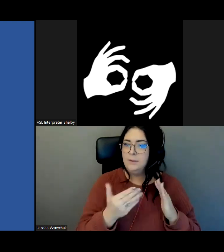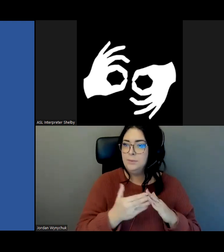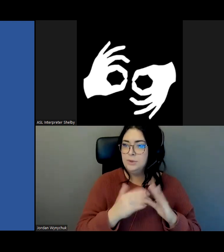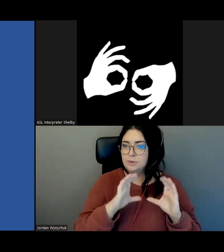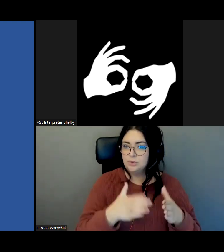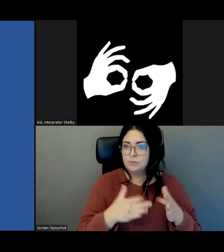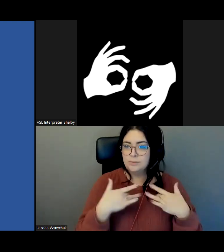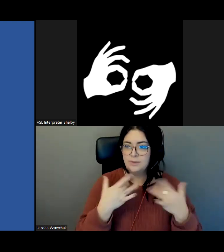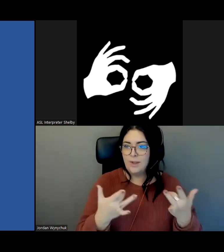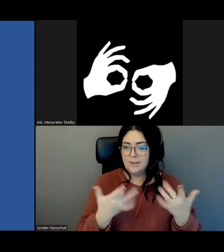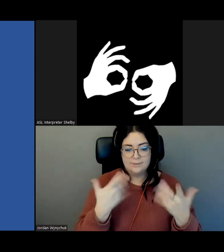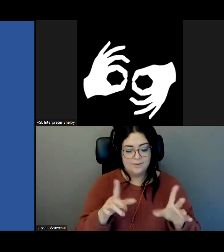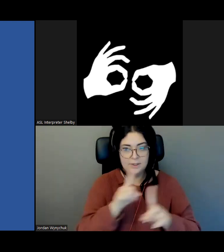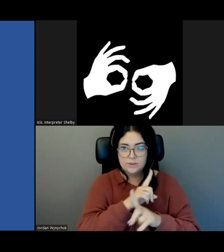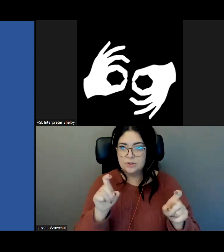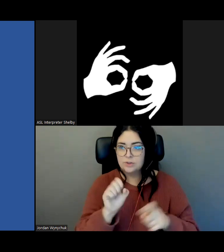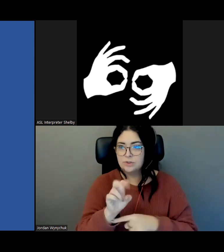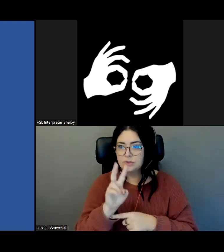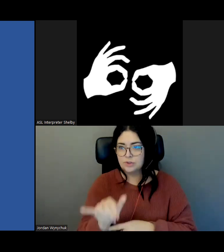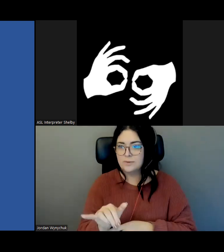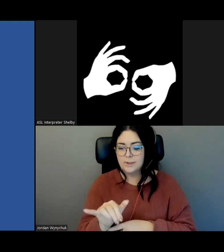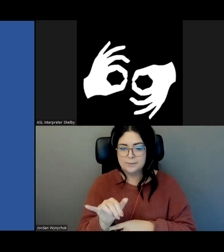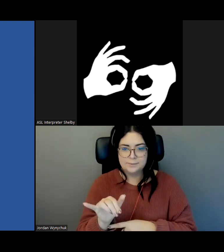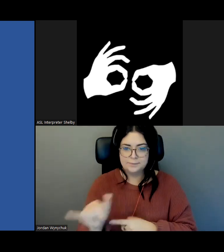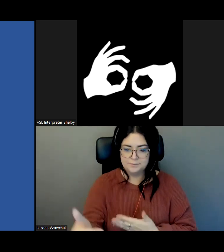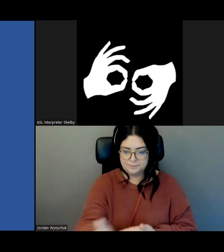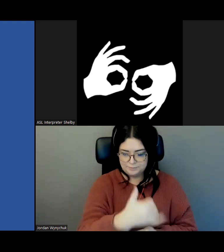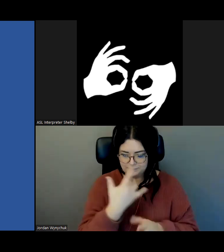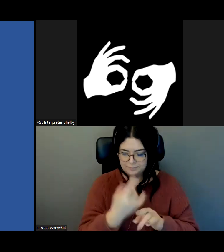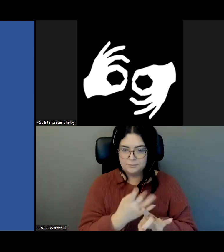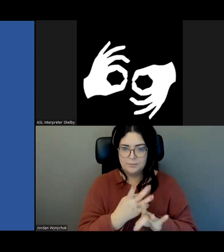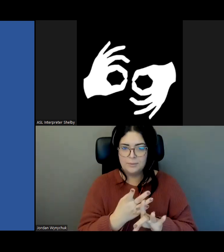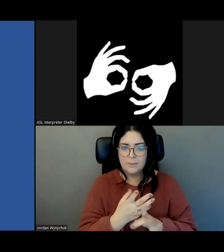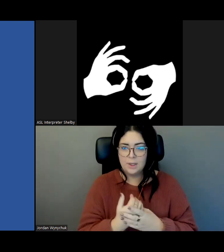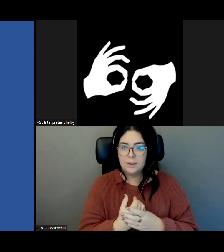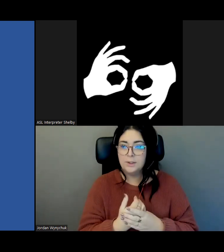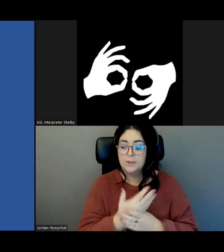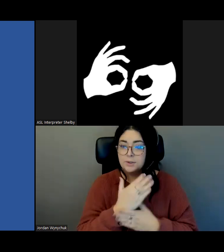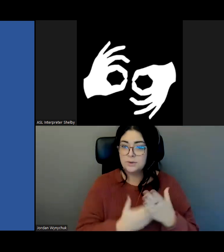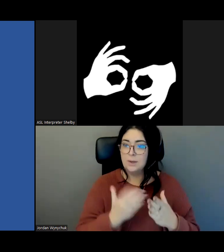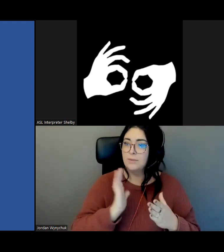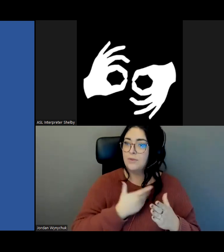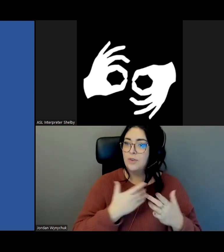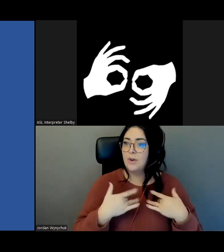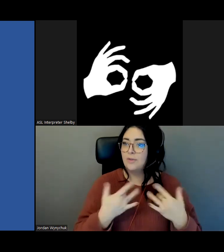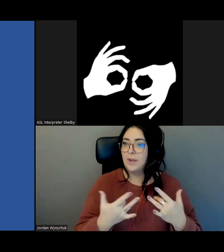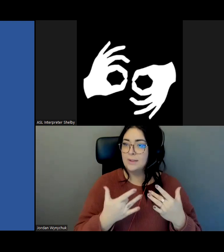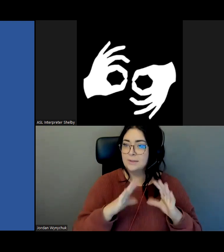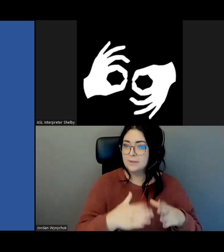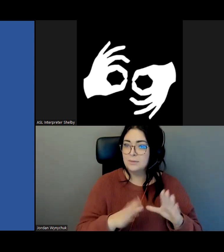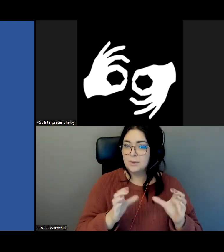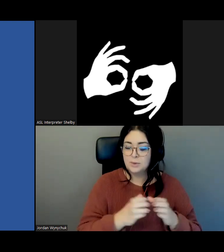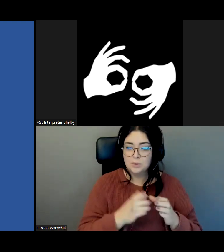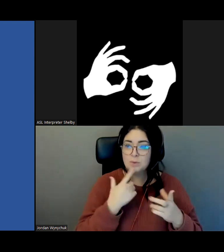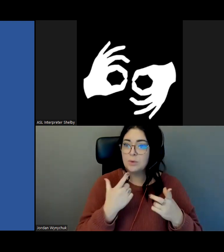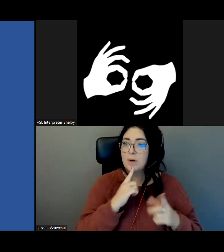and we take them really seriously. So a lot of our community outings have been informed by what participants would like to see, whether it's a movie